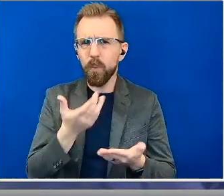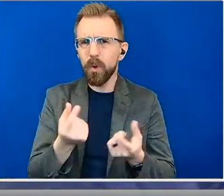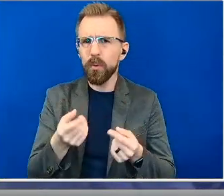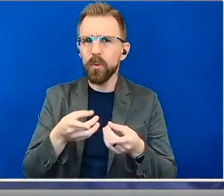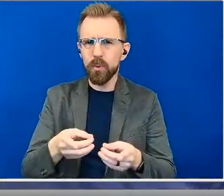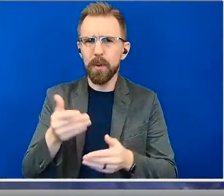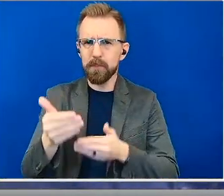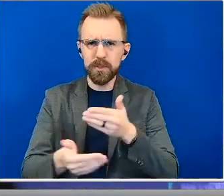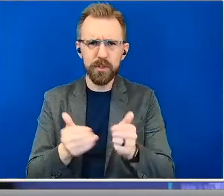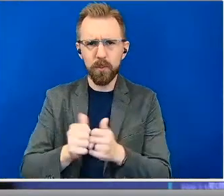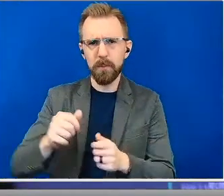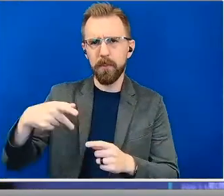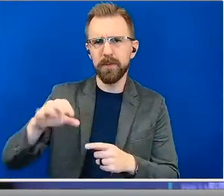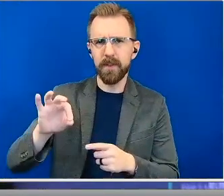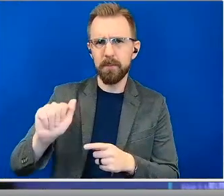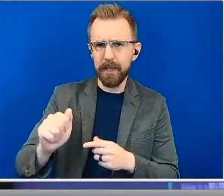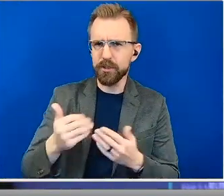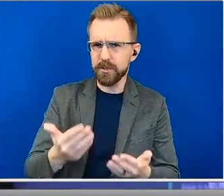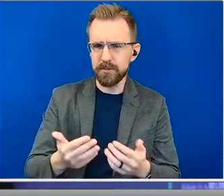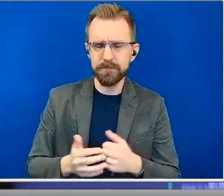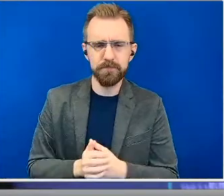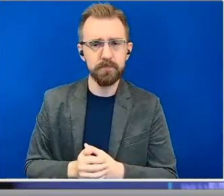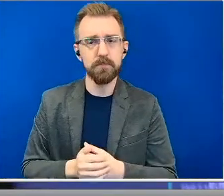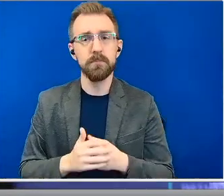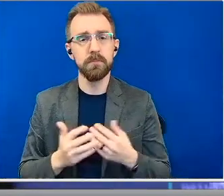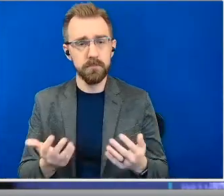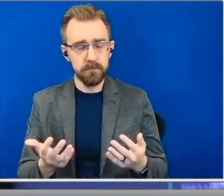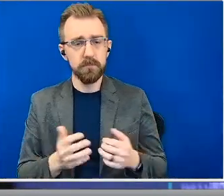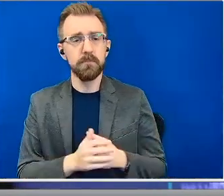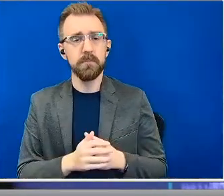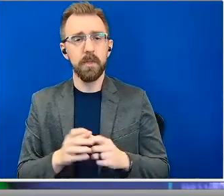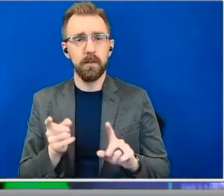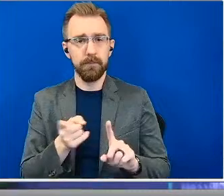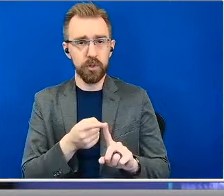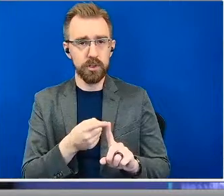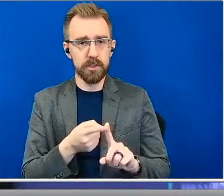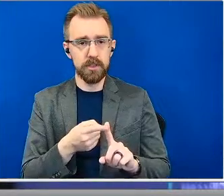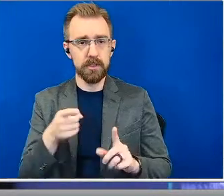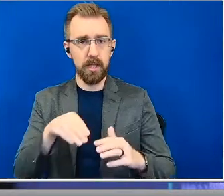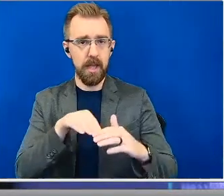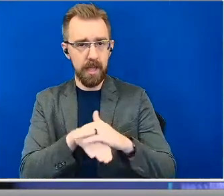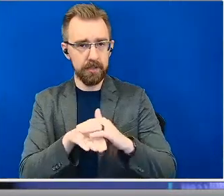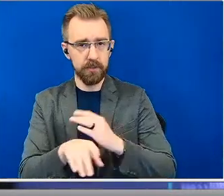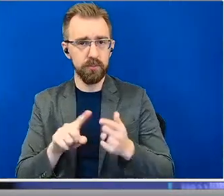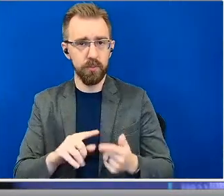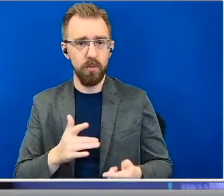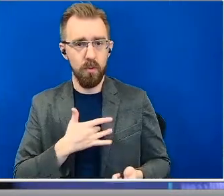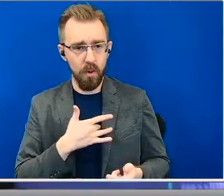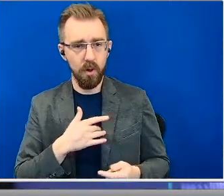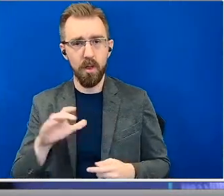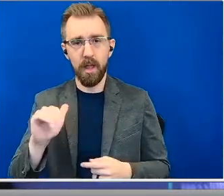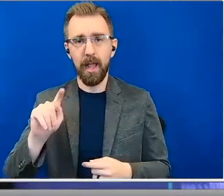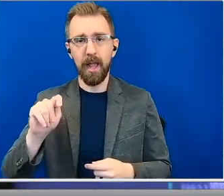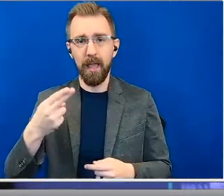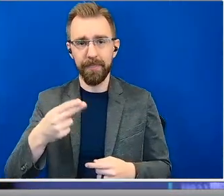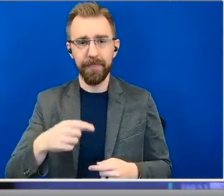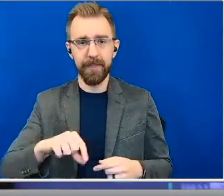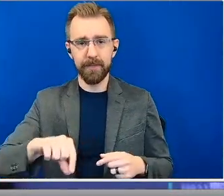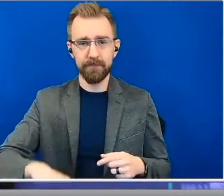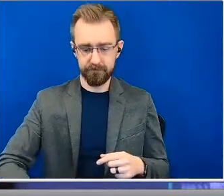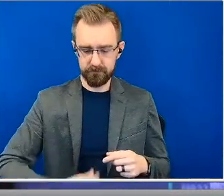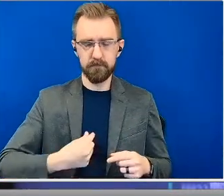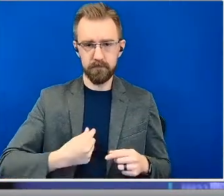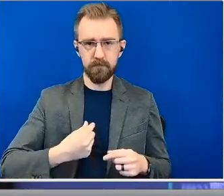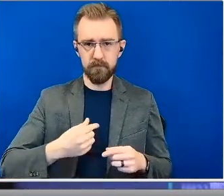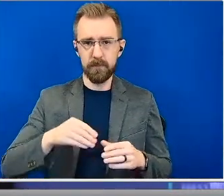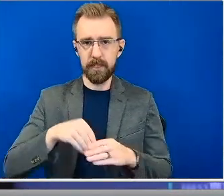ablation? So the first is getting access to the heart. So we put a catheter through the right groin. We actually go up into the right upper